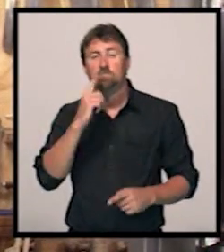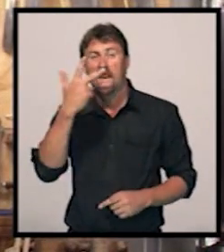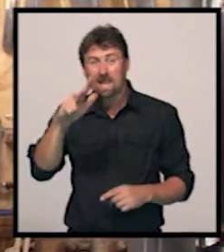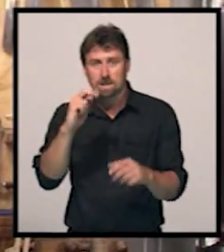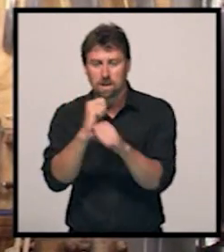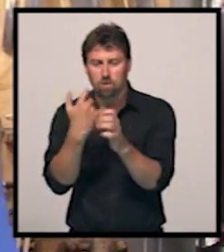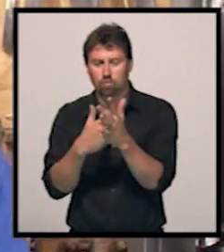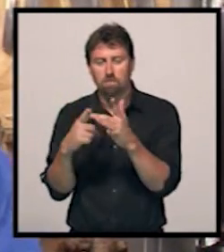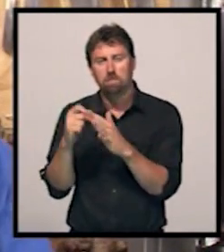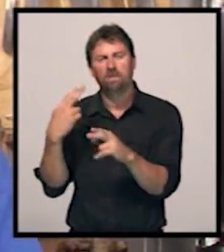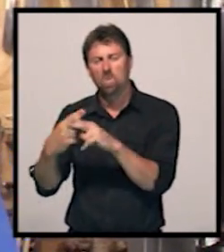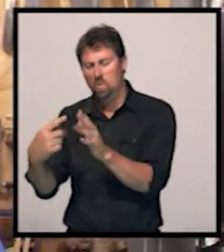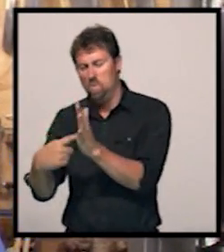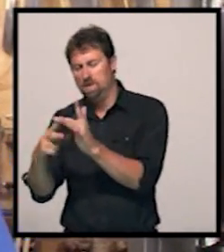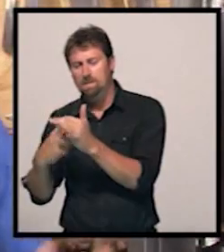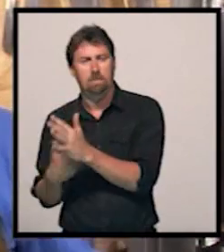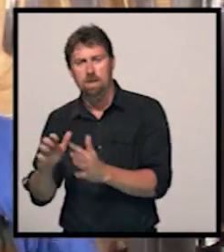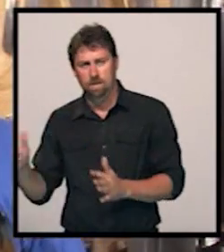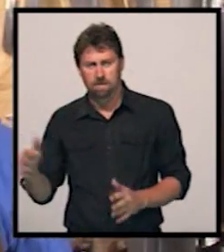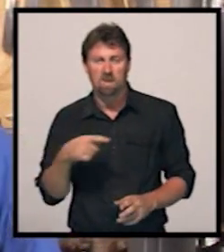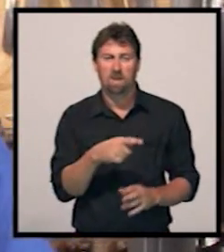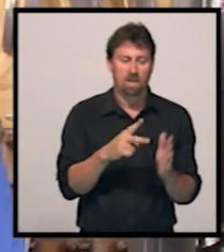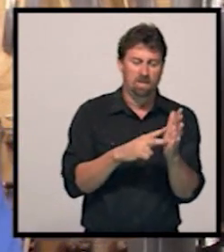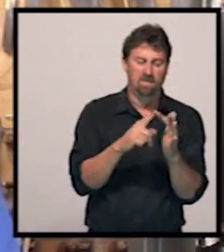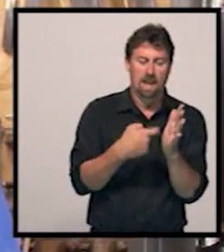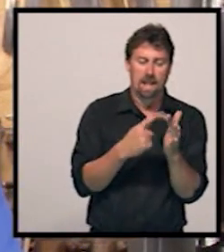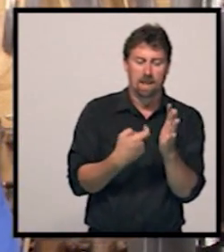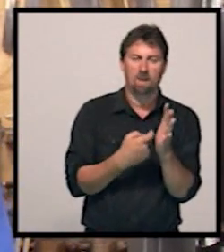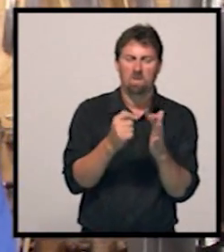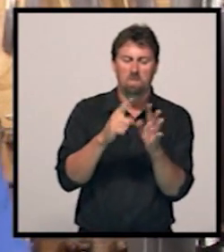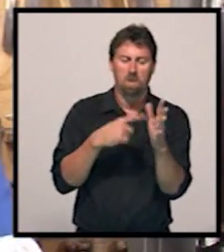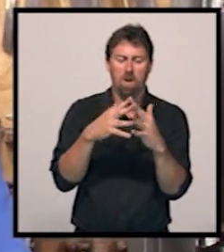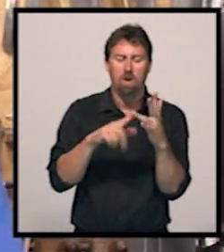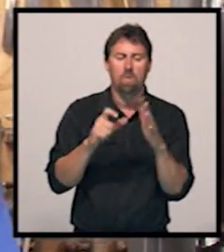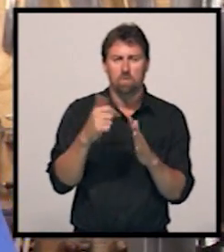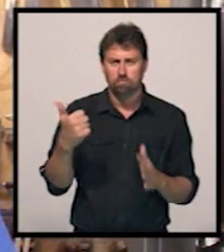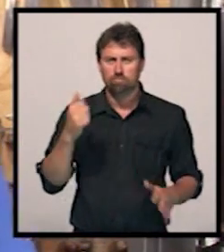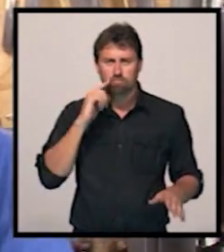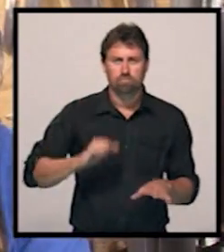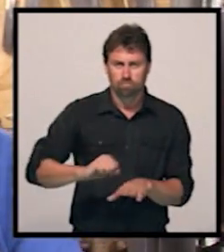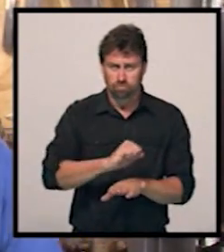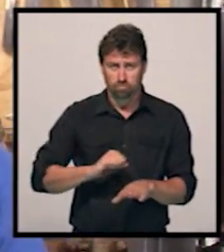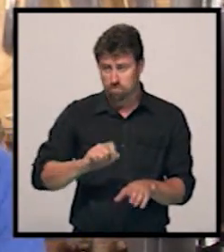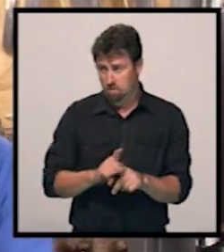But I'll show you how this works. Now, place it on there, and in circular motions with downward pressure,